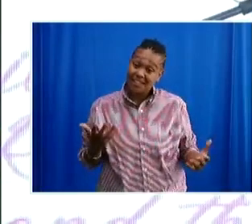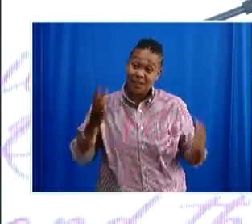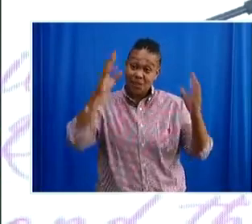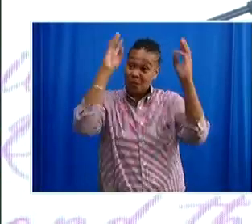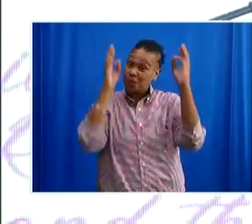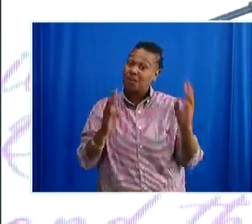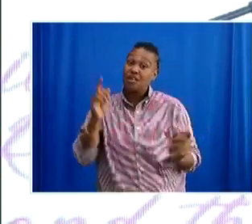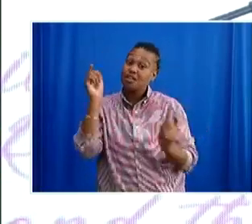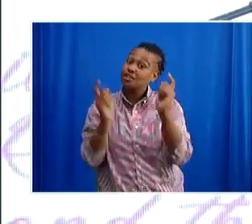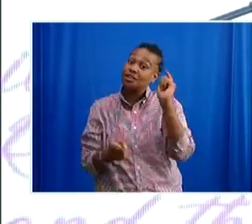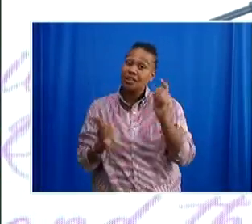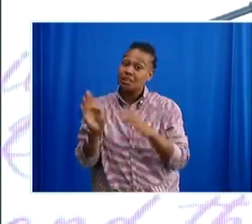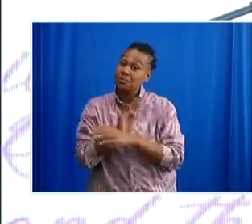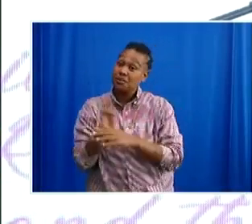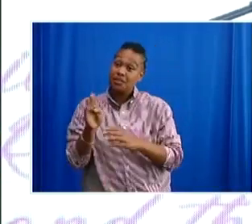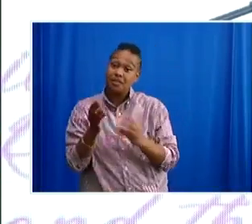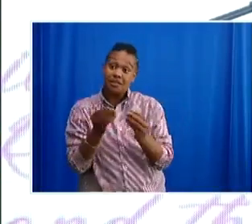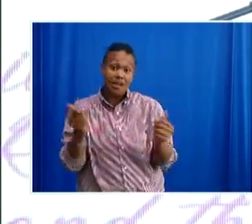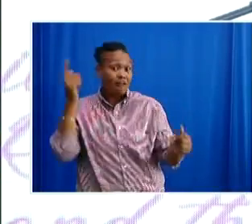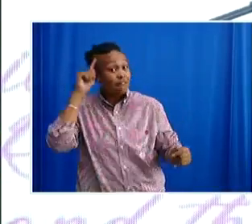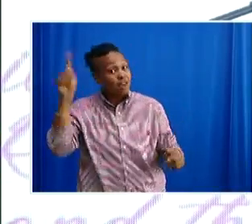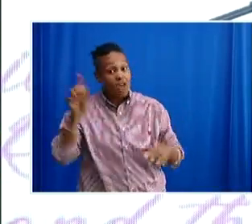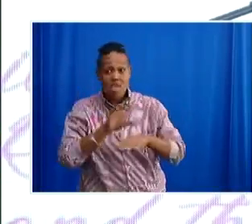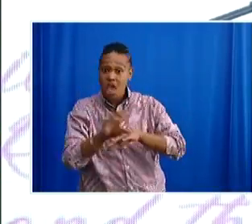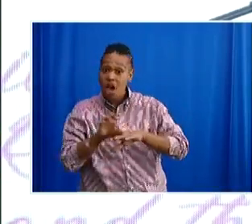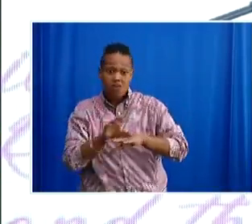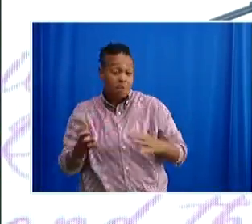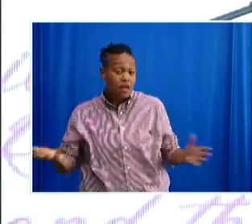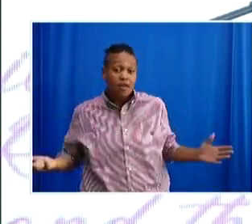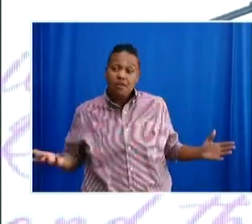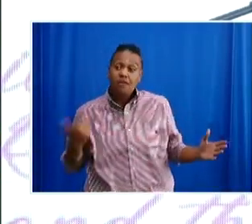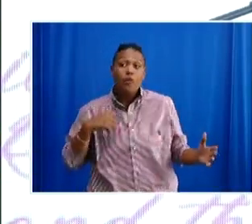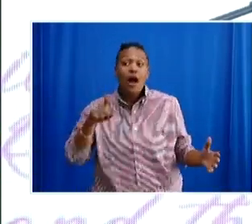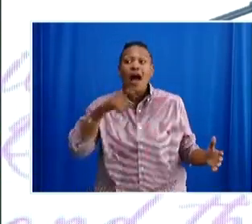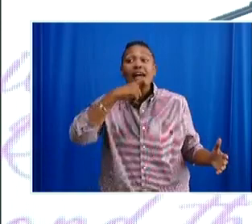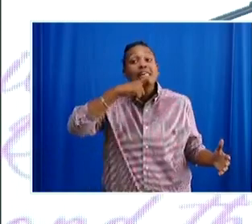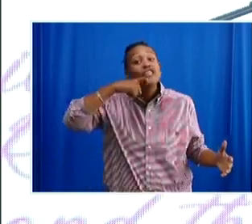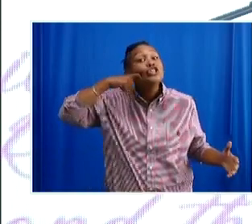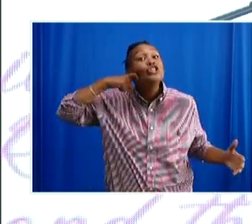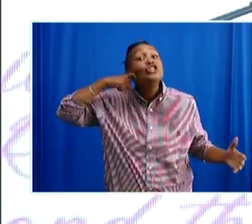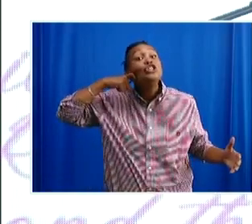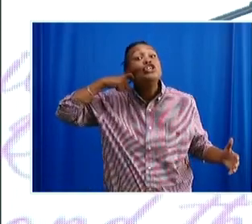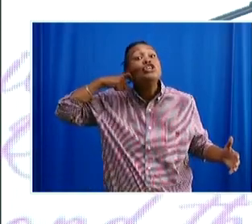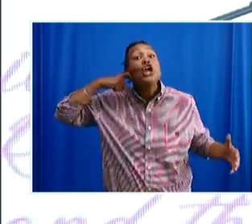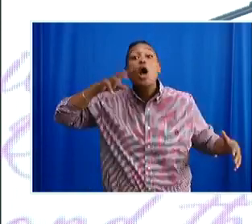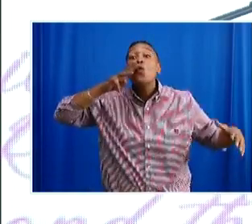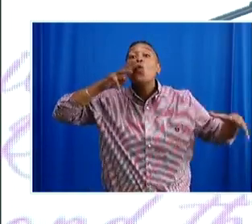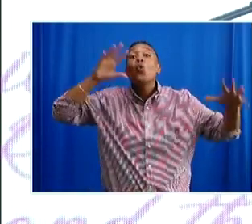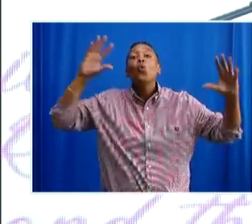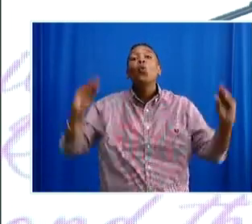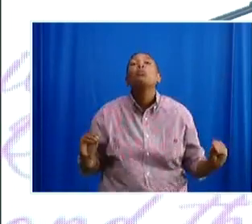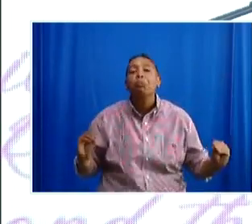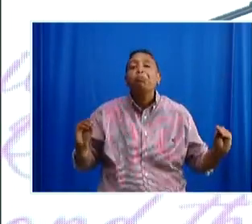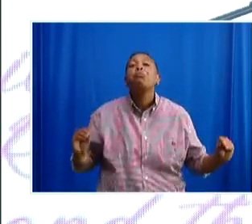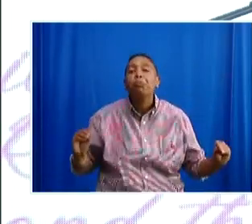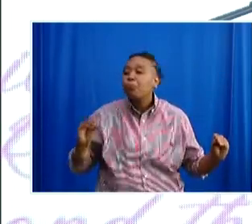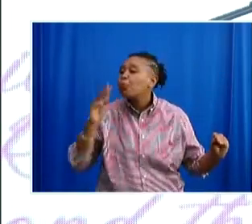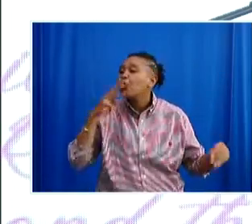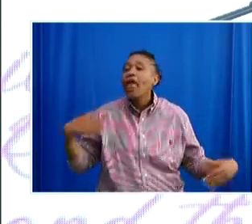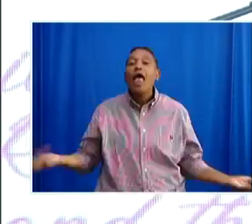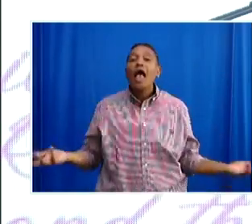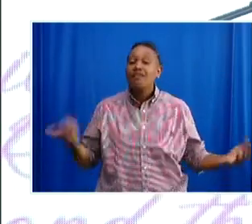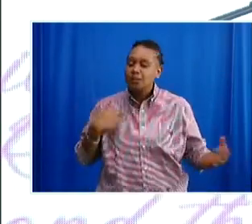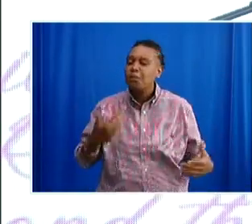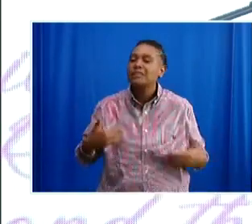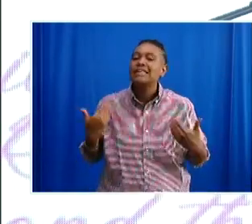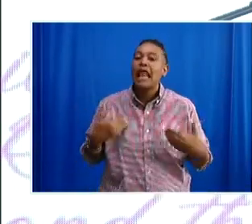climate change business sorted for the Caribbean, we're going to be having a lot of dry dams, which is why I'm delighted